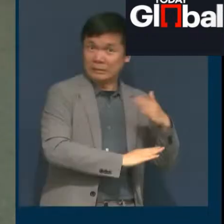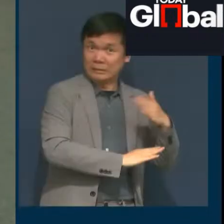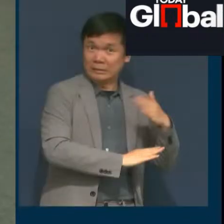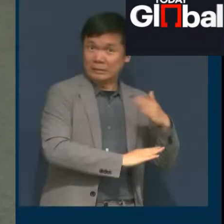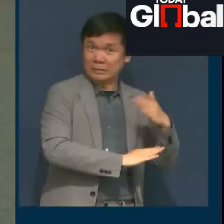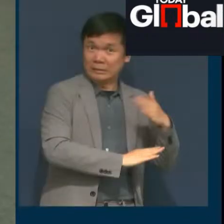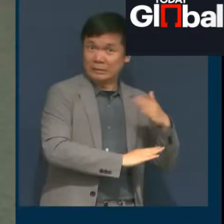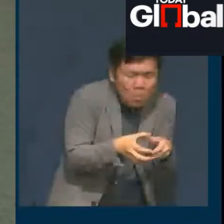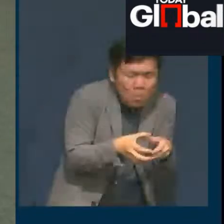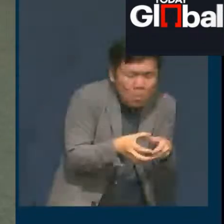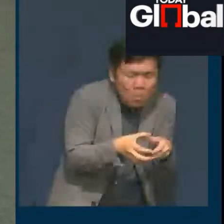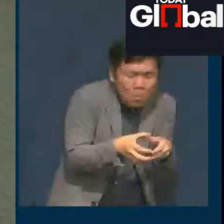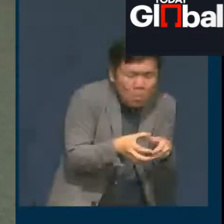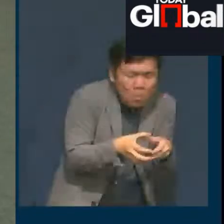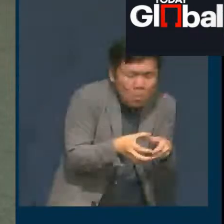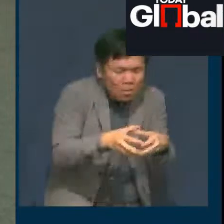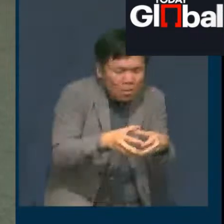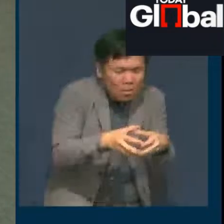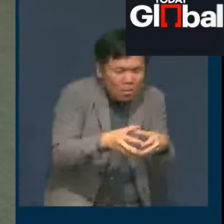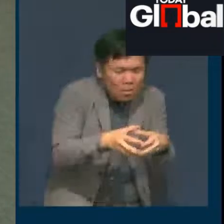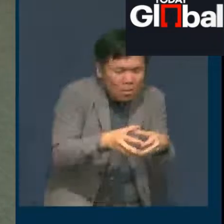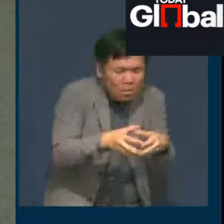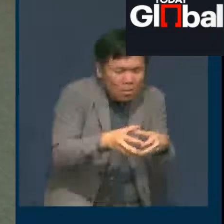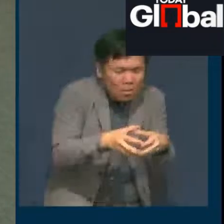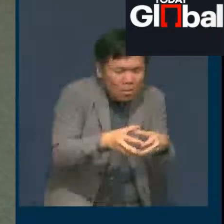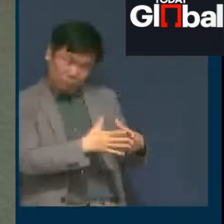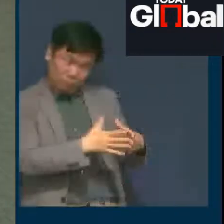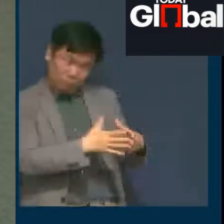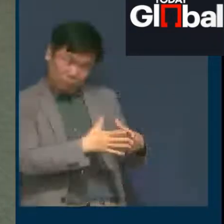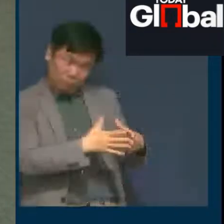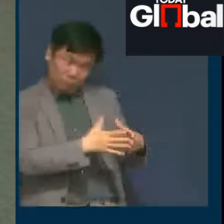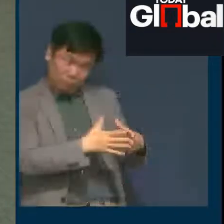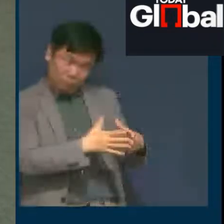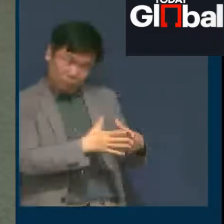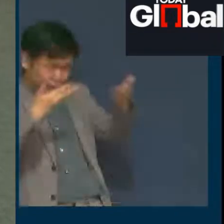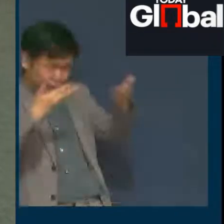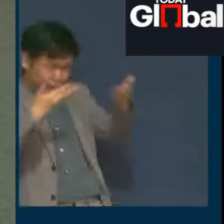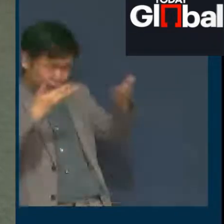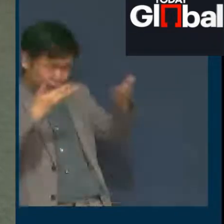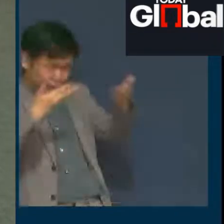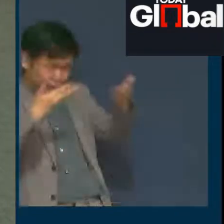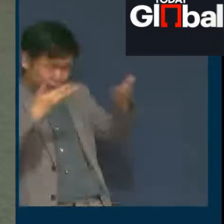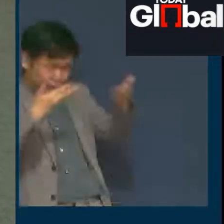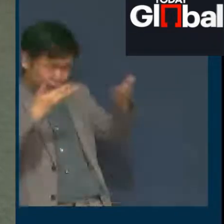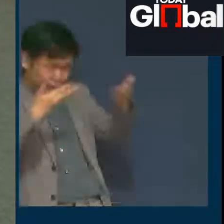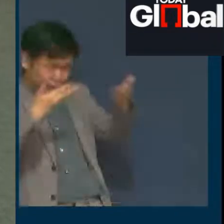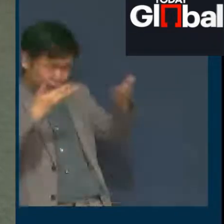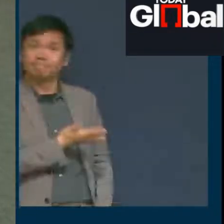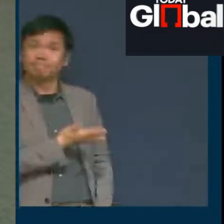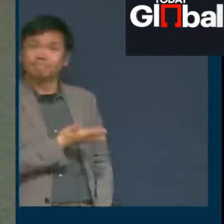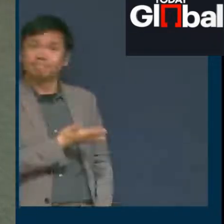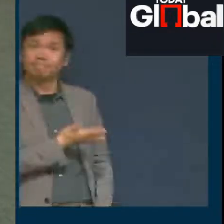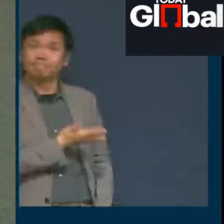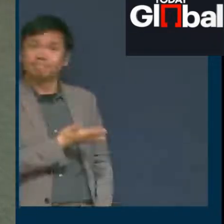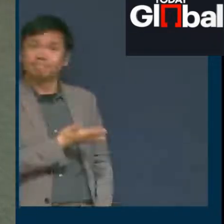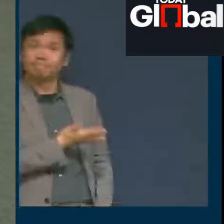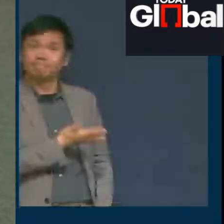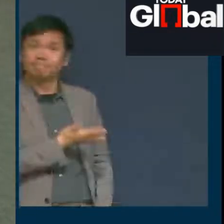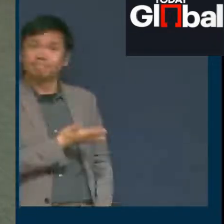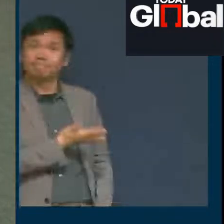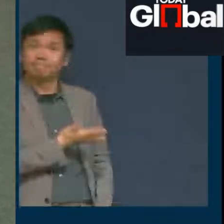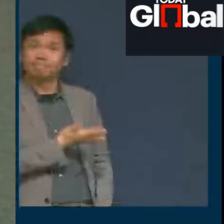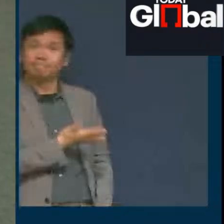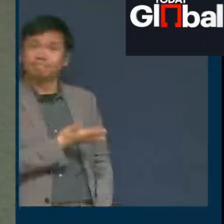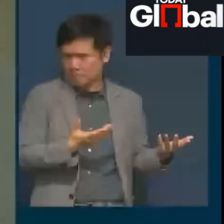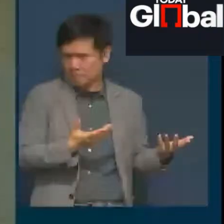the vision has changed. We have shown that where there is reasonable